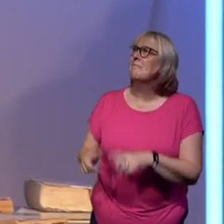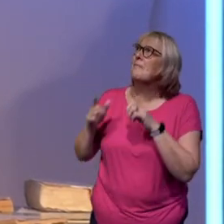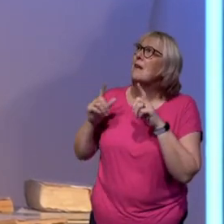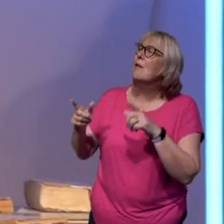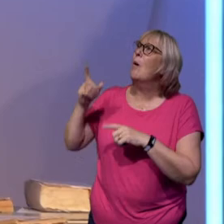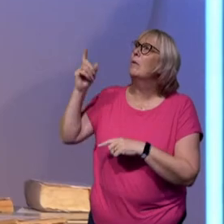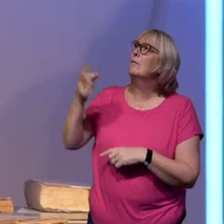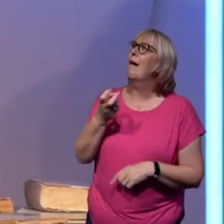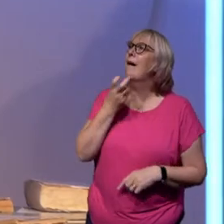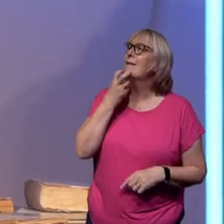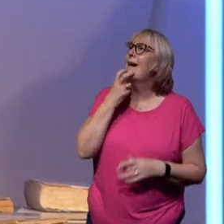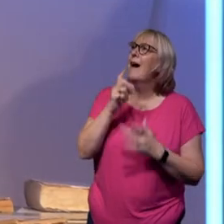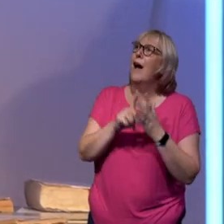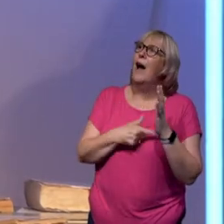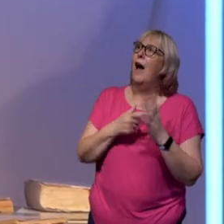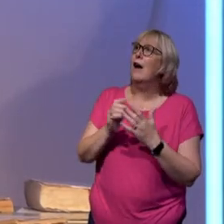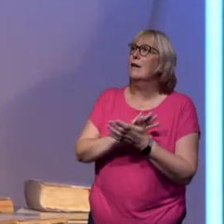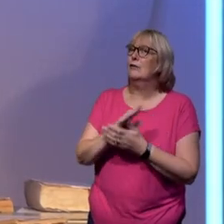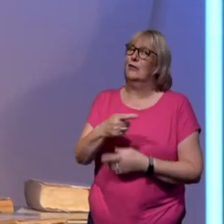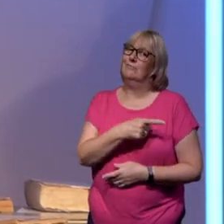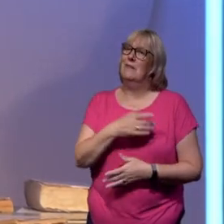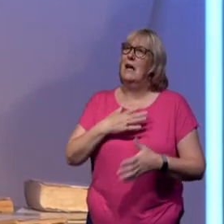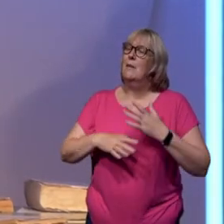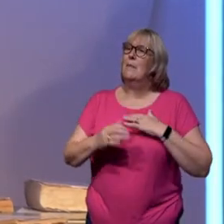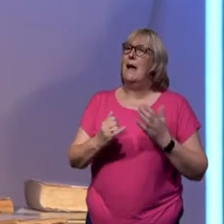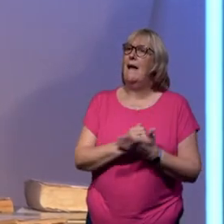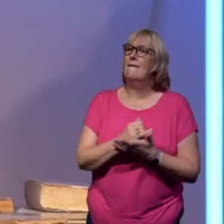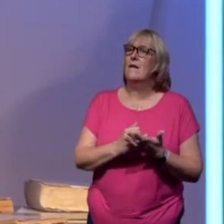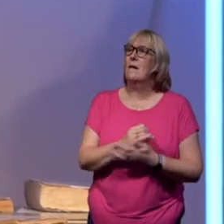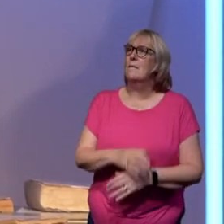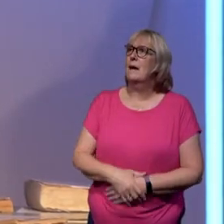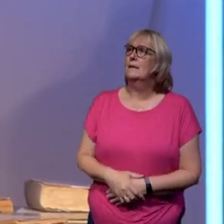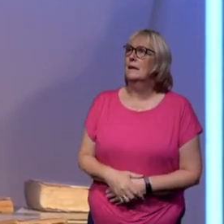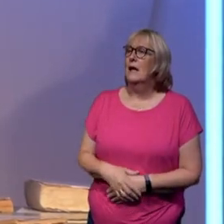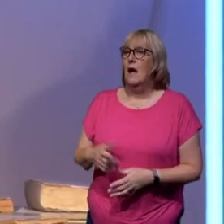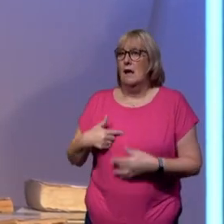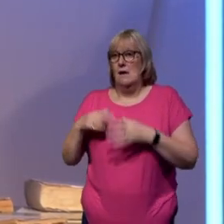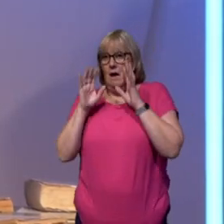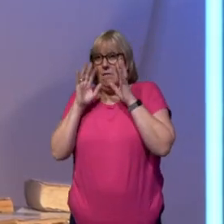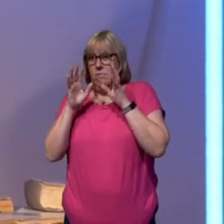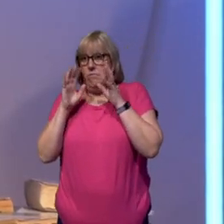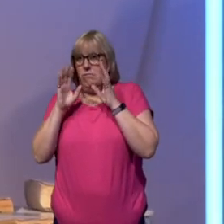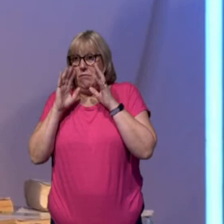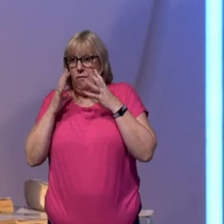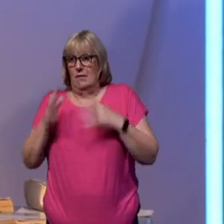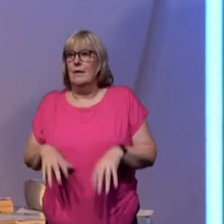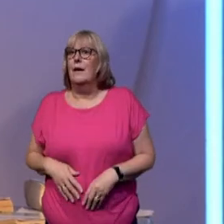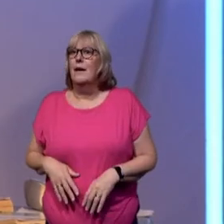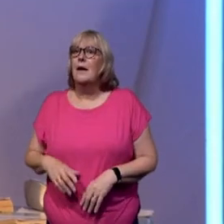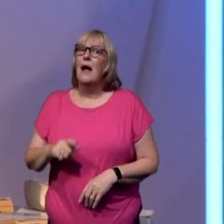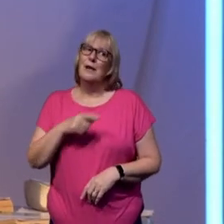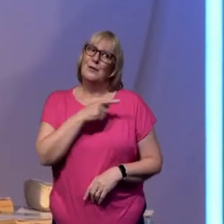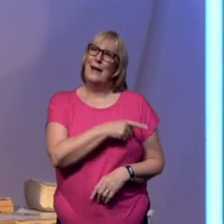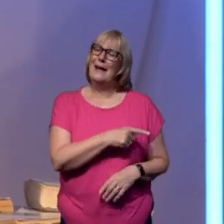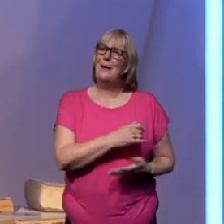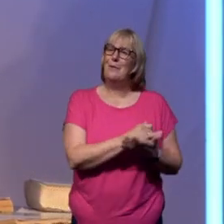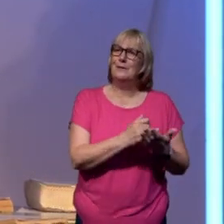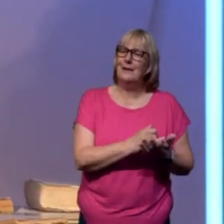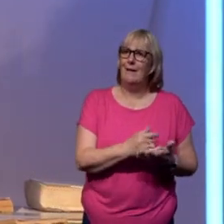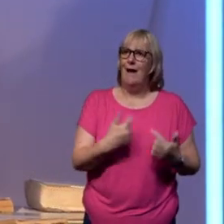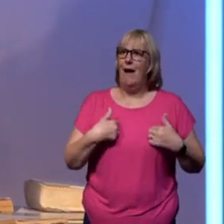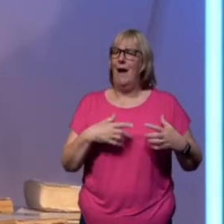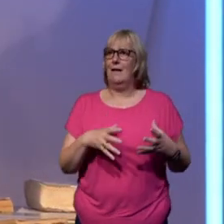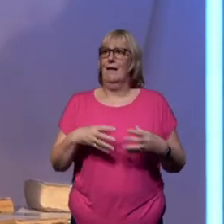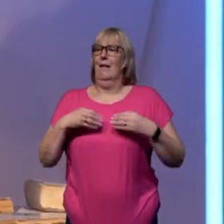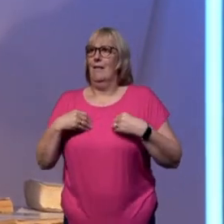badly. And he was sitting there weeping about his own sin. Can you imagine, as I came out from that session, I had to go and have a shower. I felt so terrible about my own. But amazing to